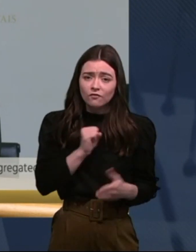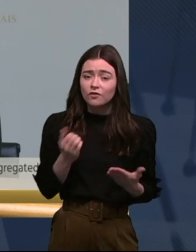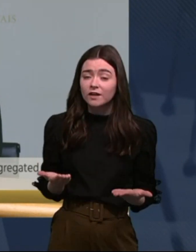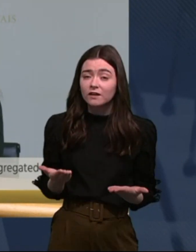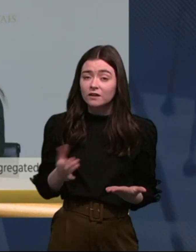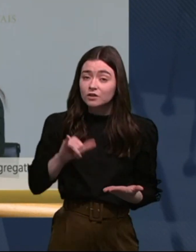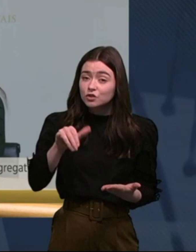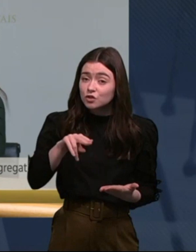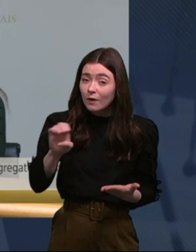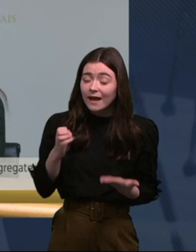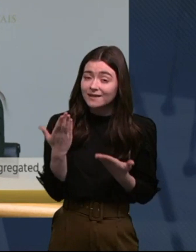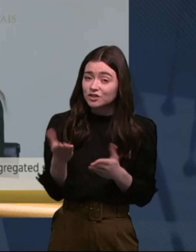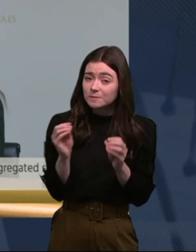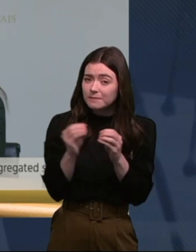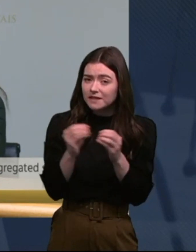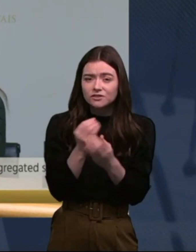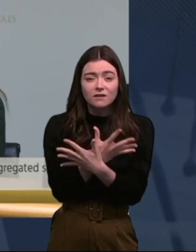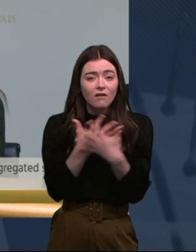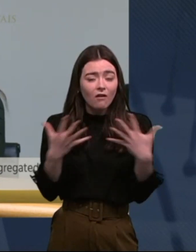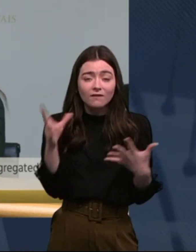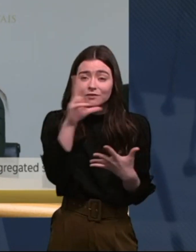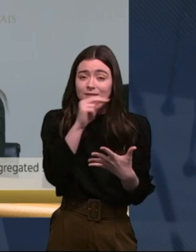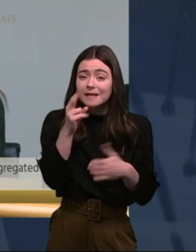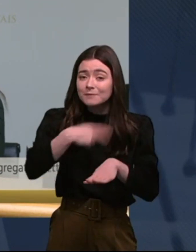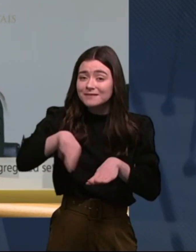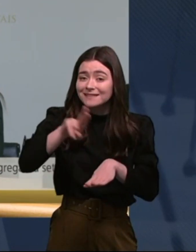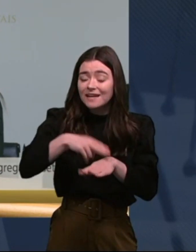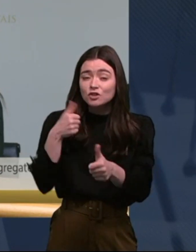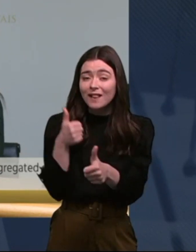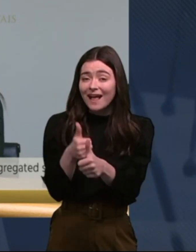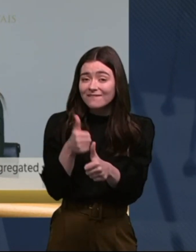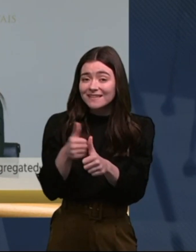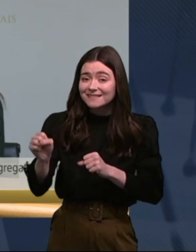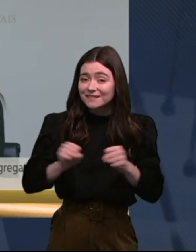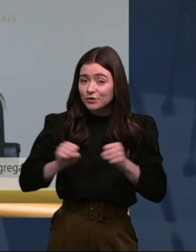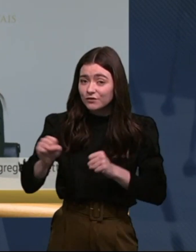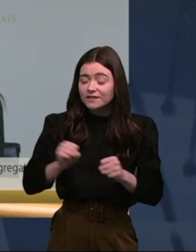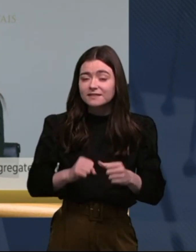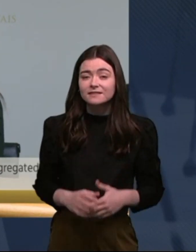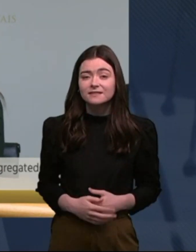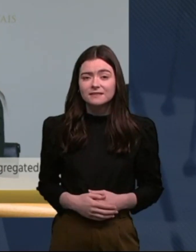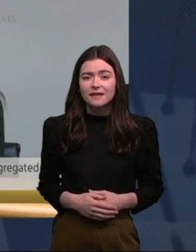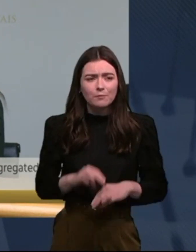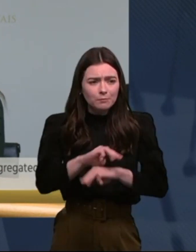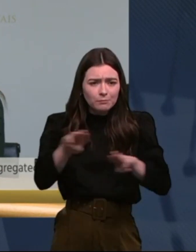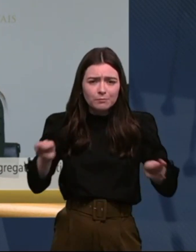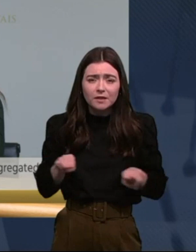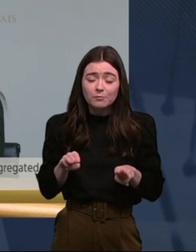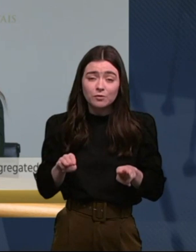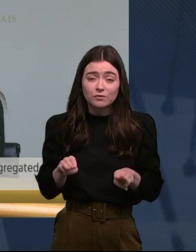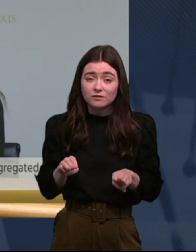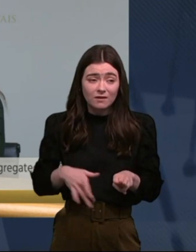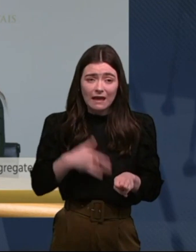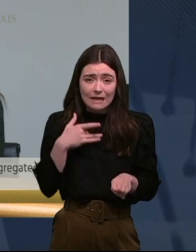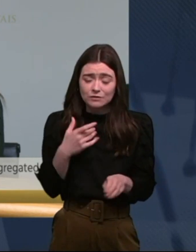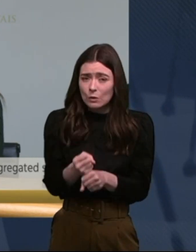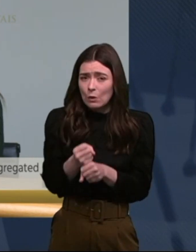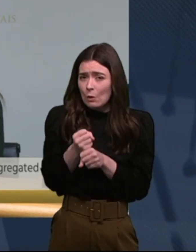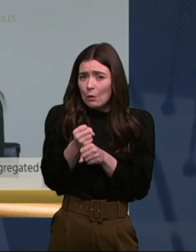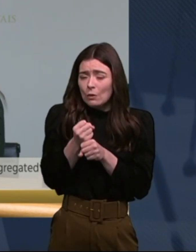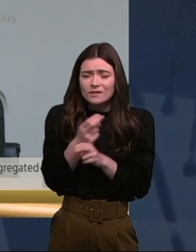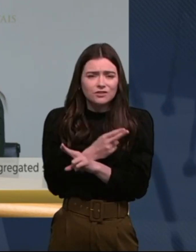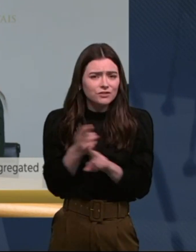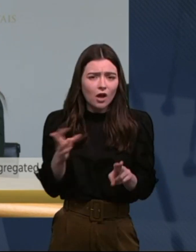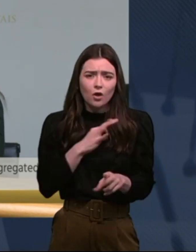Joanne mentioned it in all of the examples from the National Advocacy Service, and people are waiting their lives on hold, and it's just